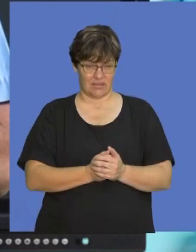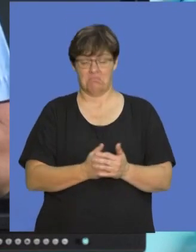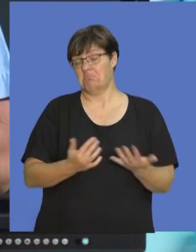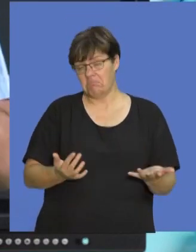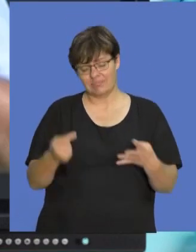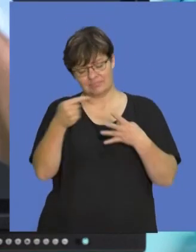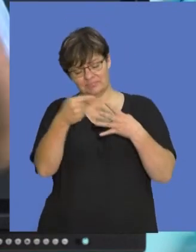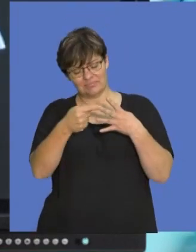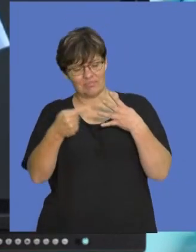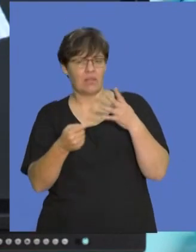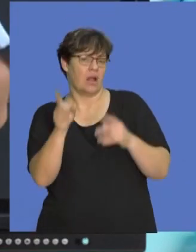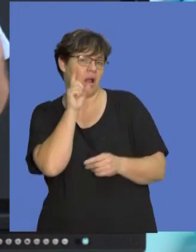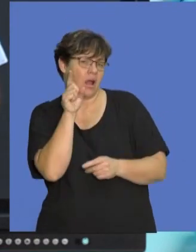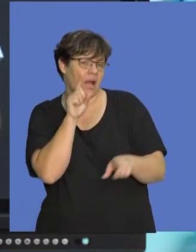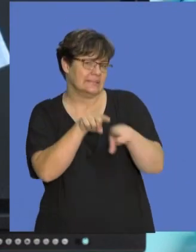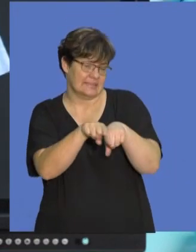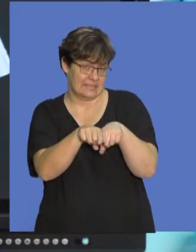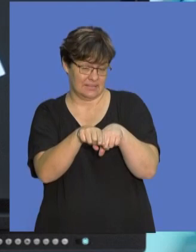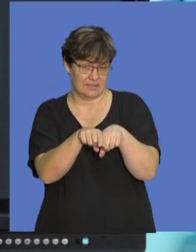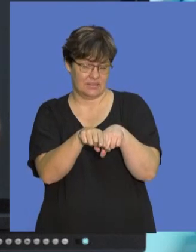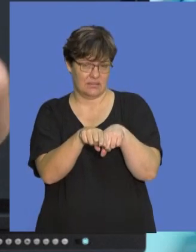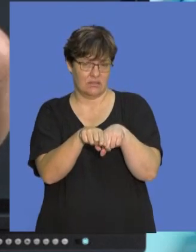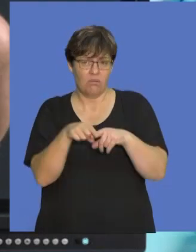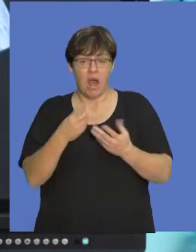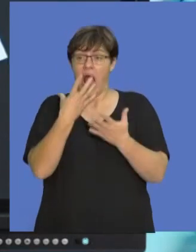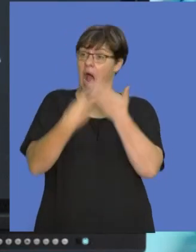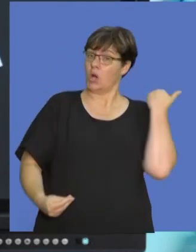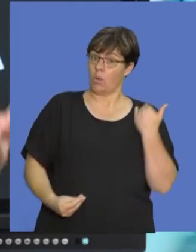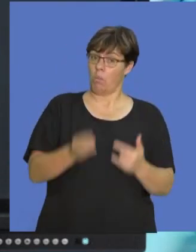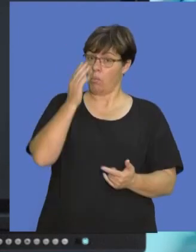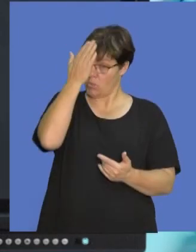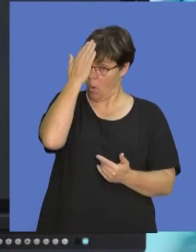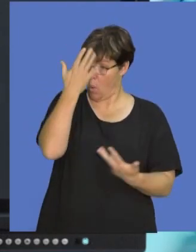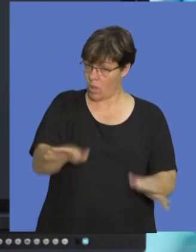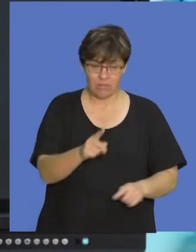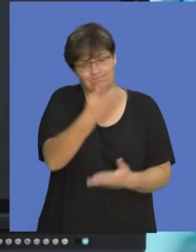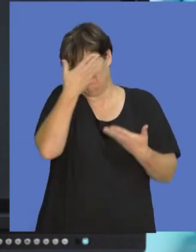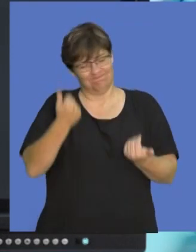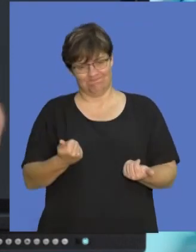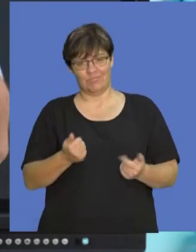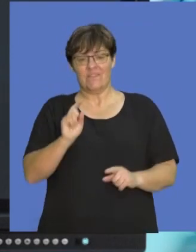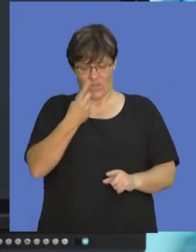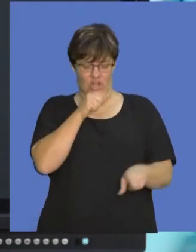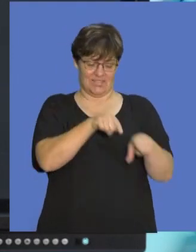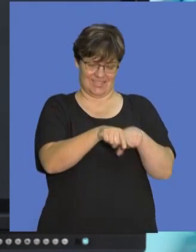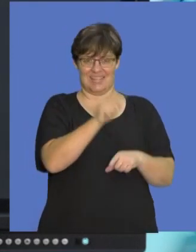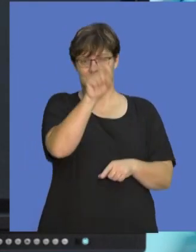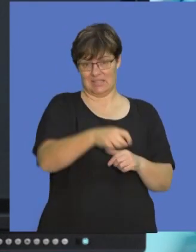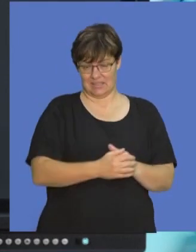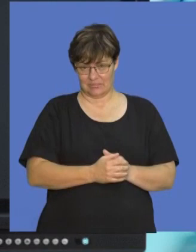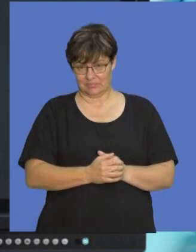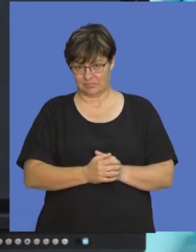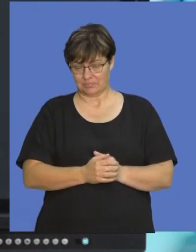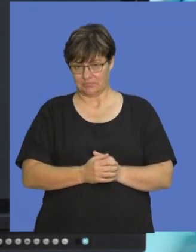region. All of these are experiments, and we don't know what the outcome is going to be until we've actually done